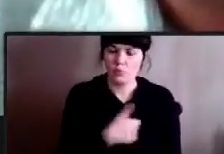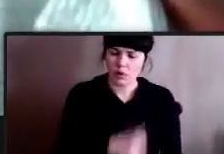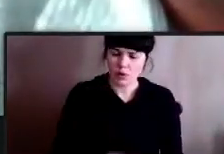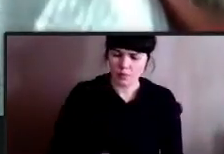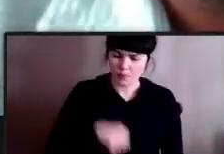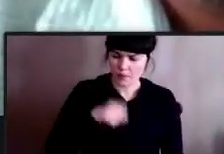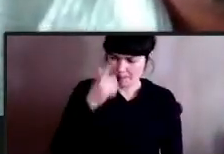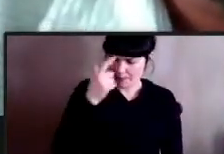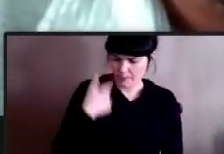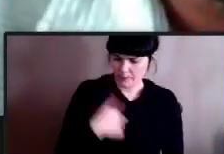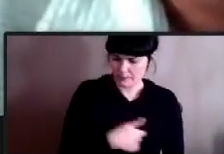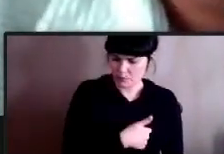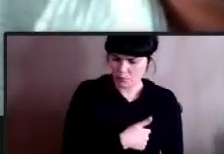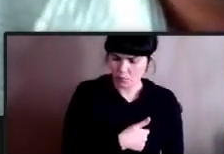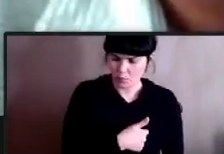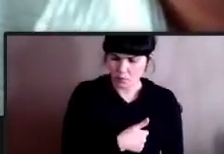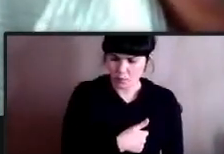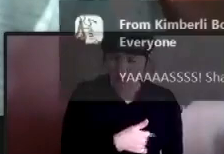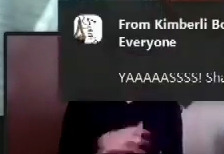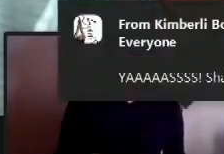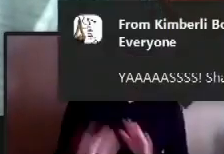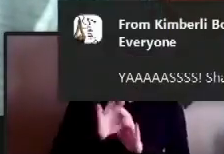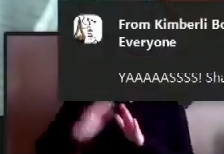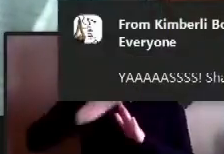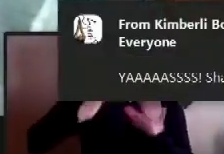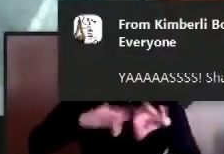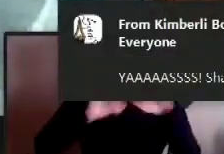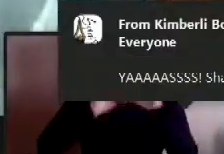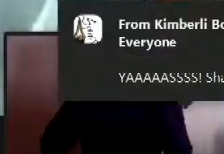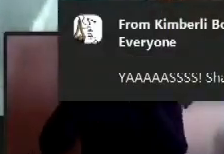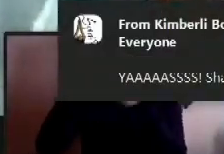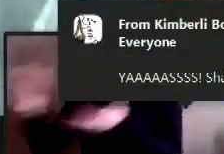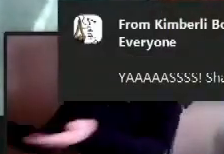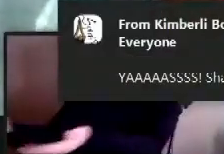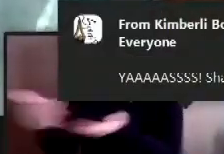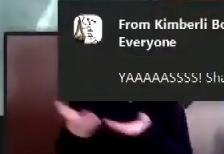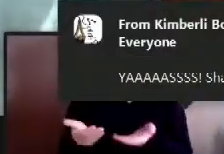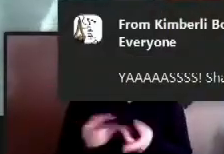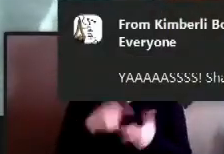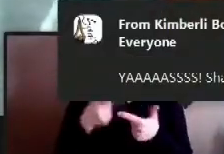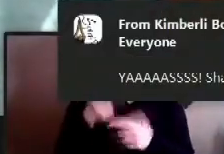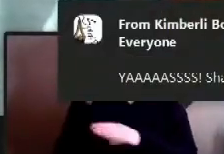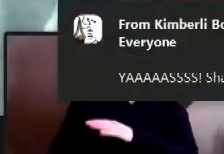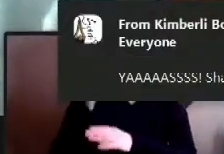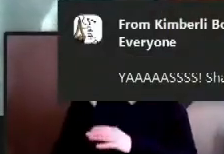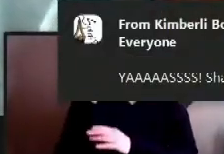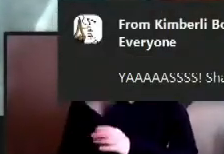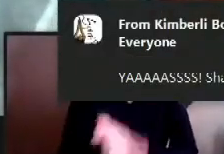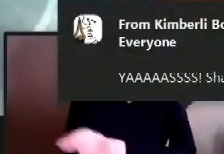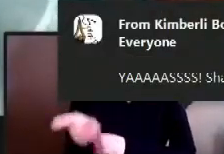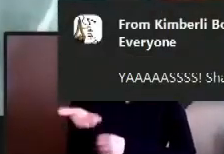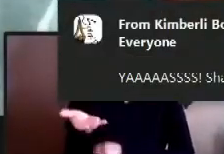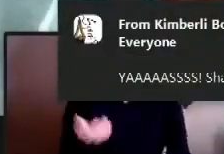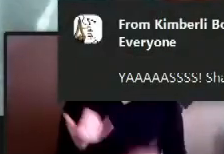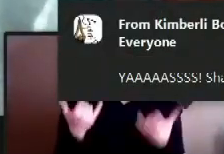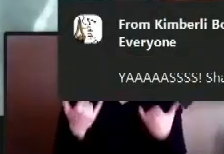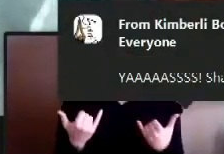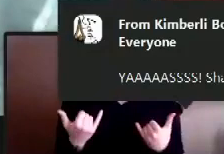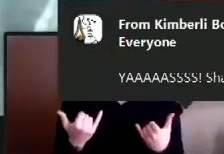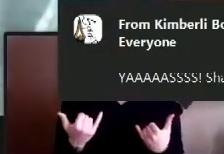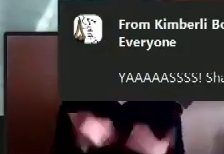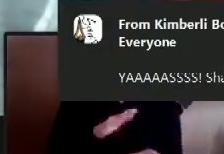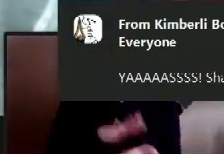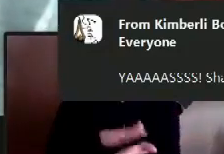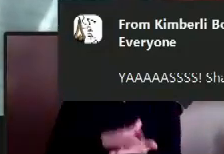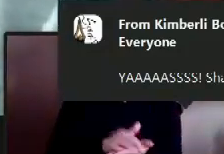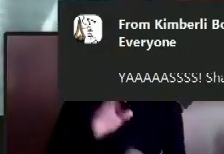most important information to our viewership. So right now, with the reopening of schools, it is most important